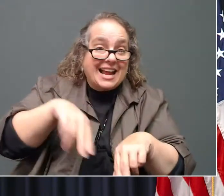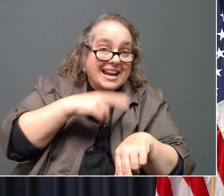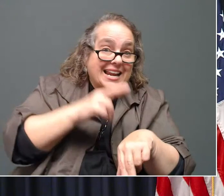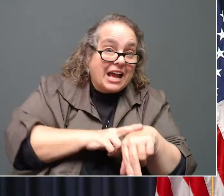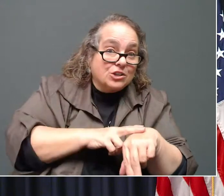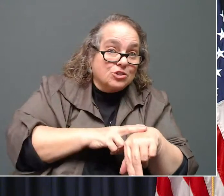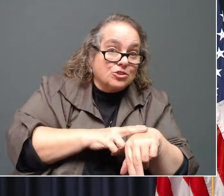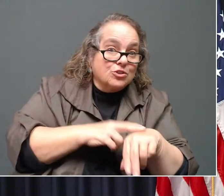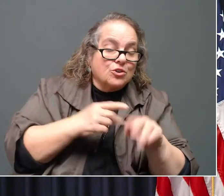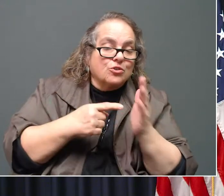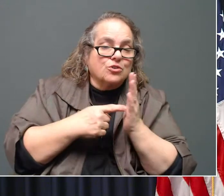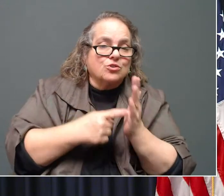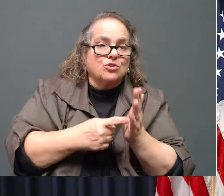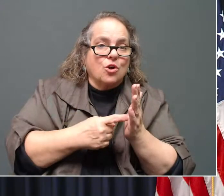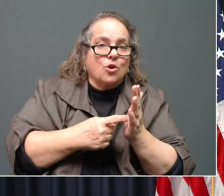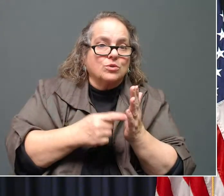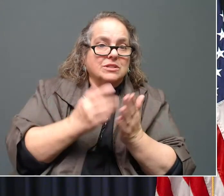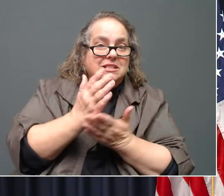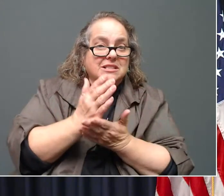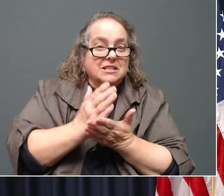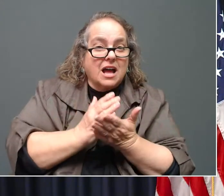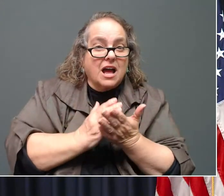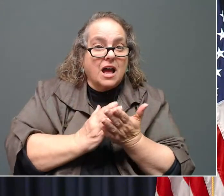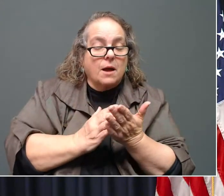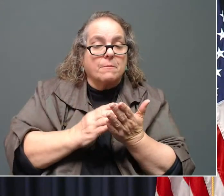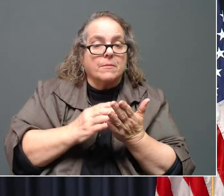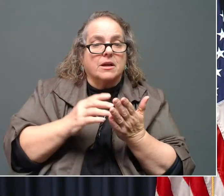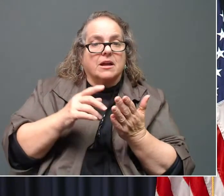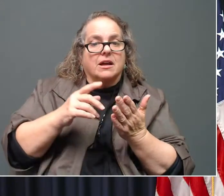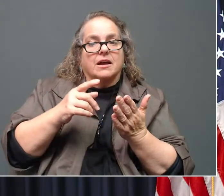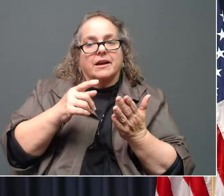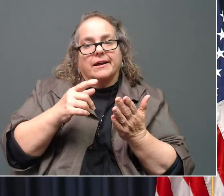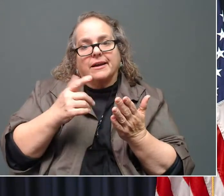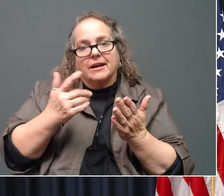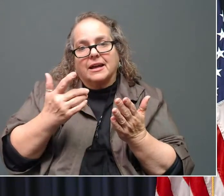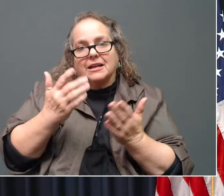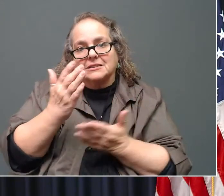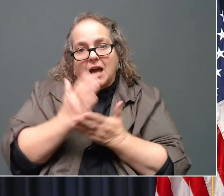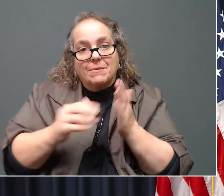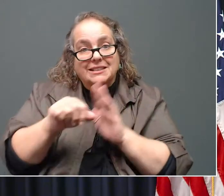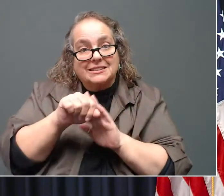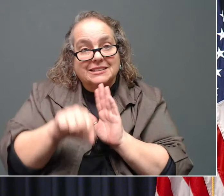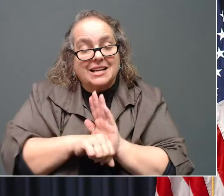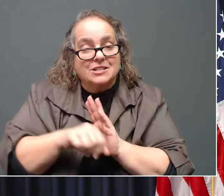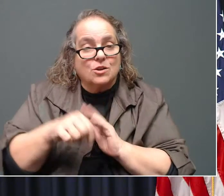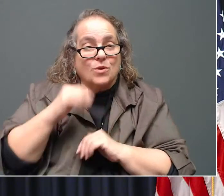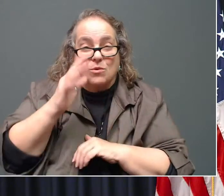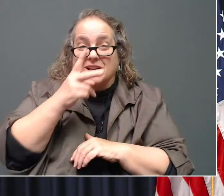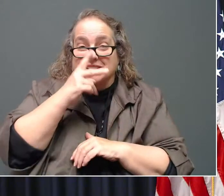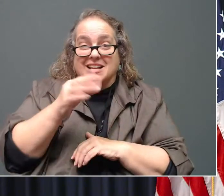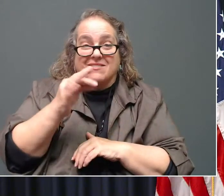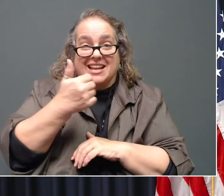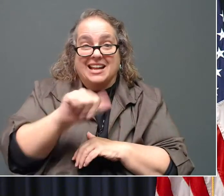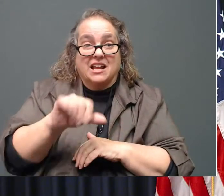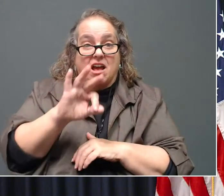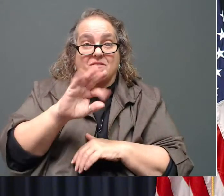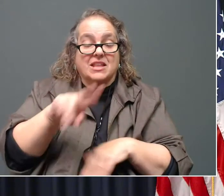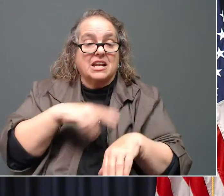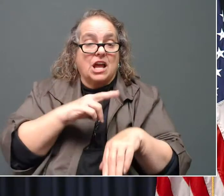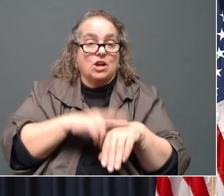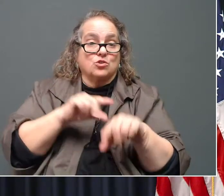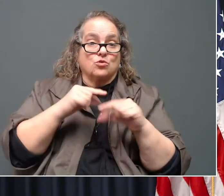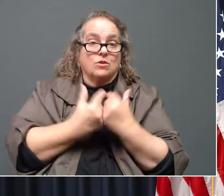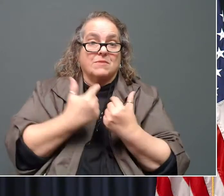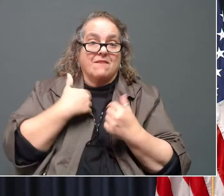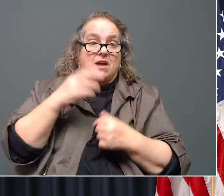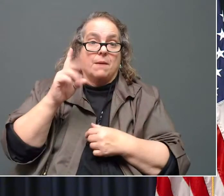push down to the state. Stu, we'll see if any of those national groups have updates on Kentucky, but we